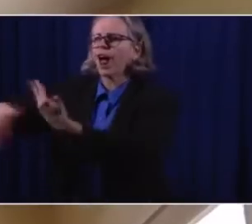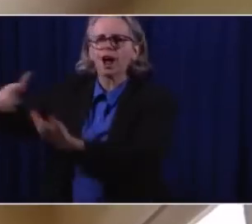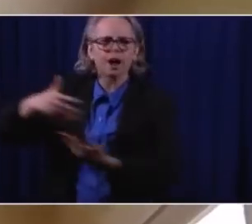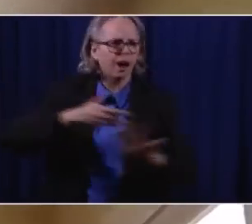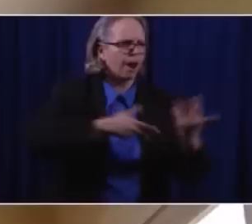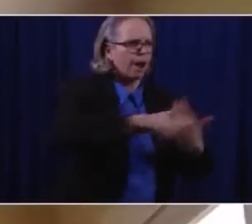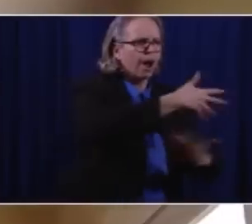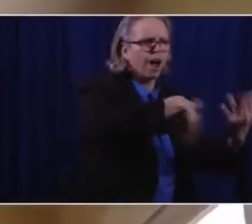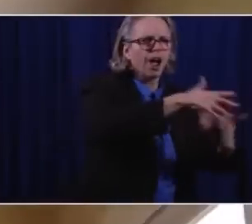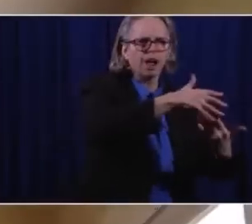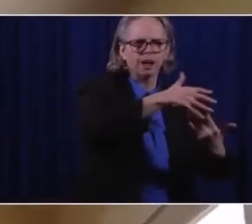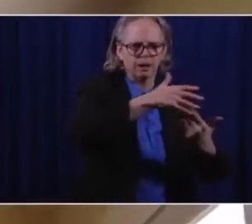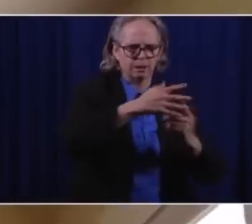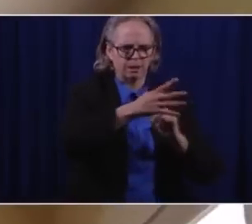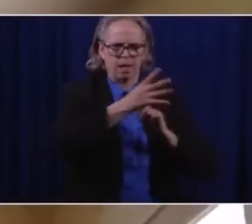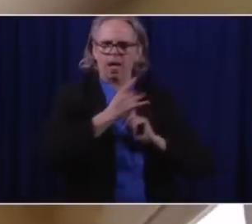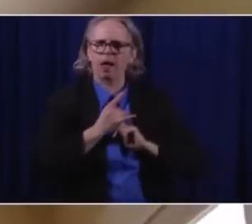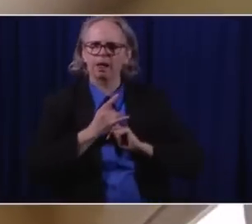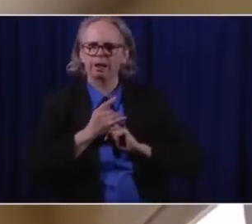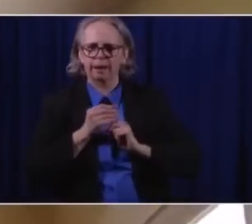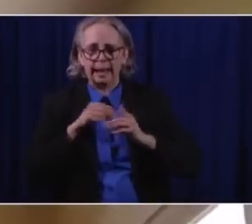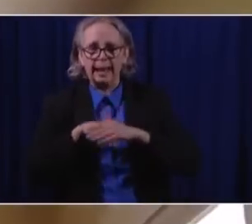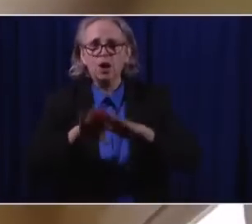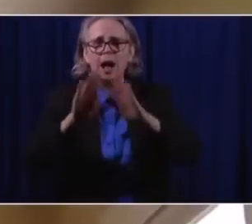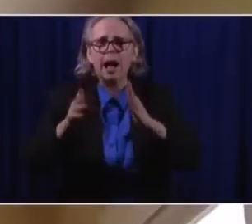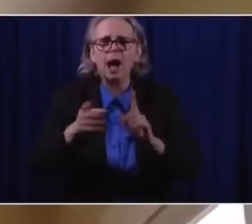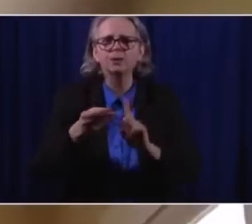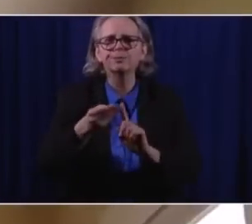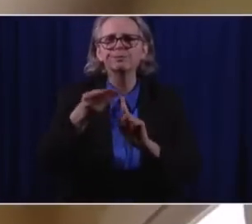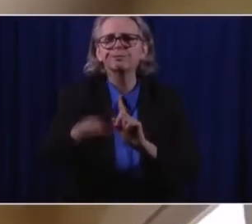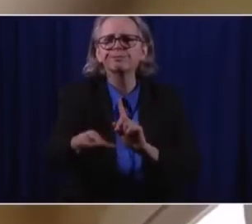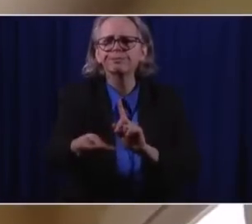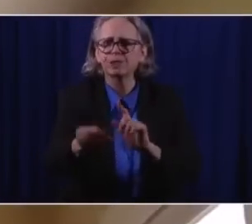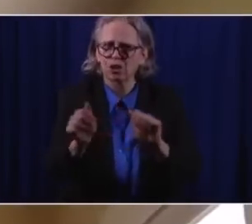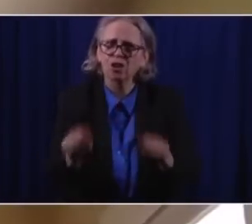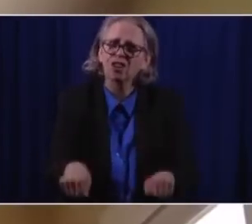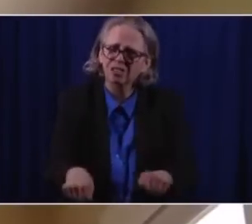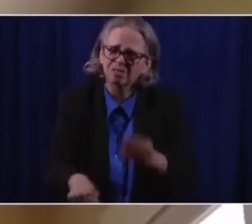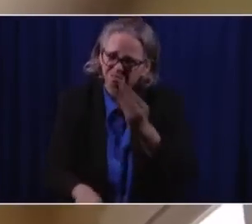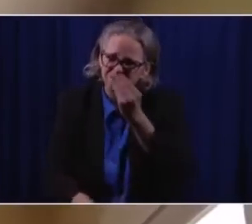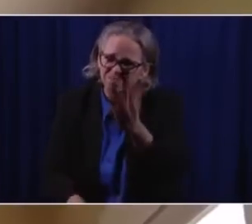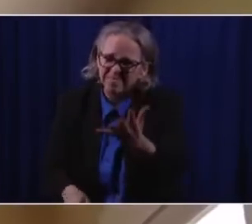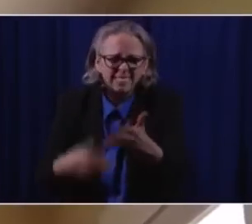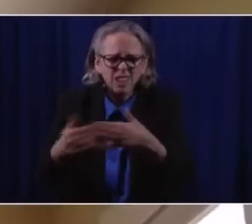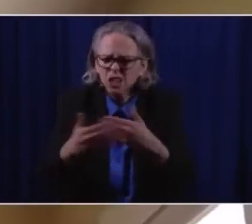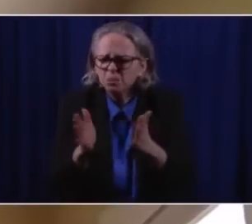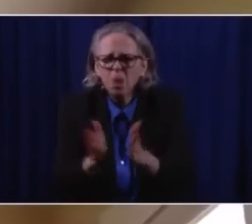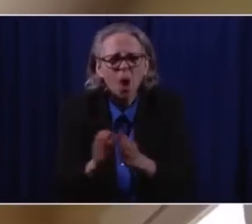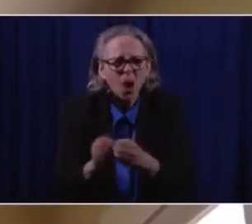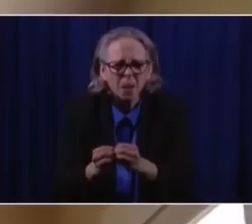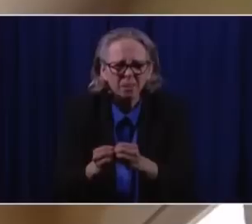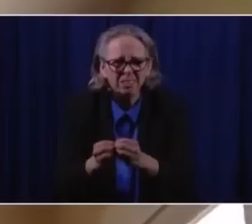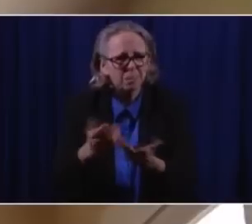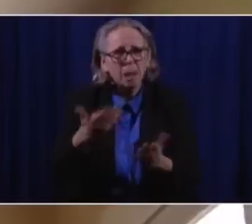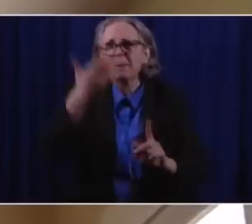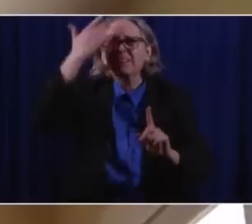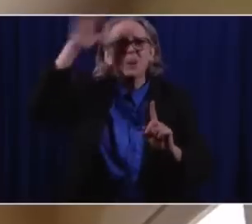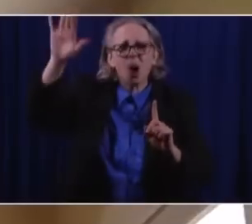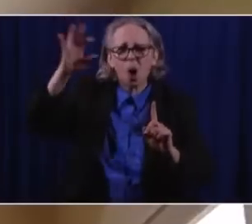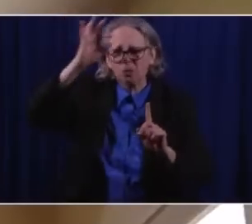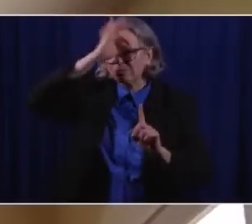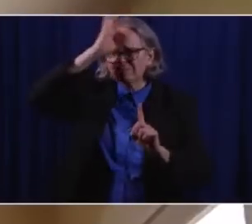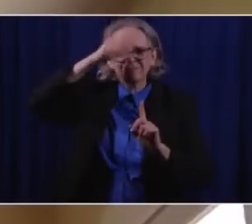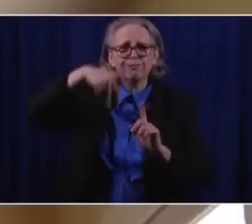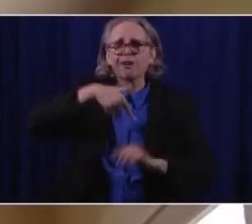could be a problem that for not only them, but down the line to you. And we